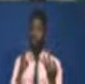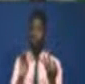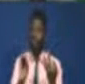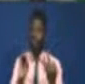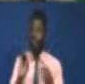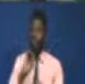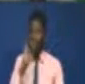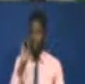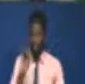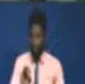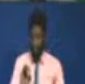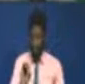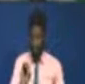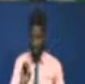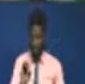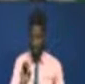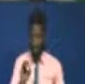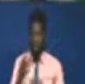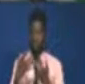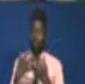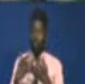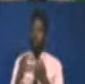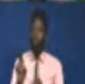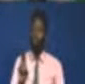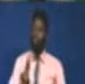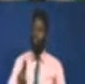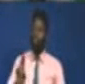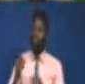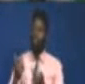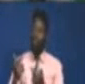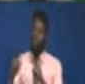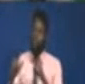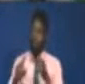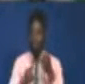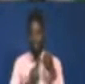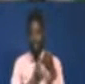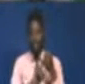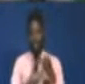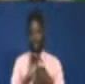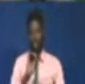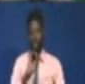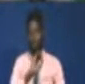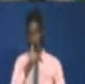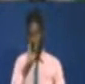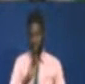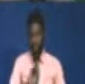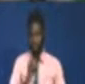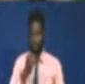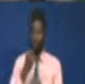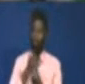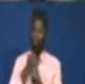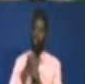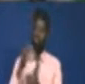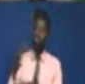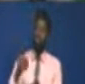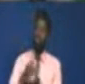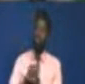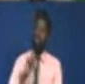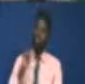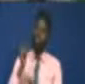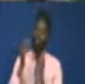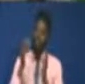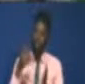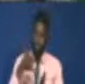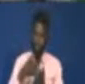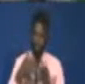and 60% employment for Kenyans, including the locals.